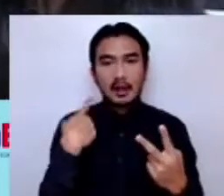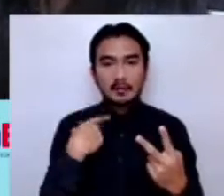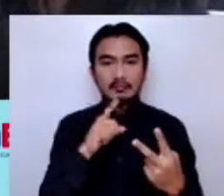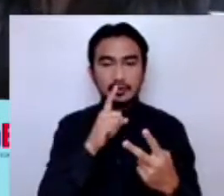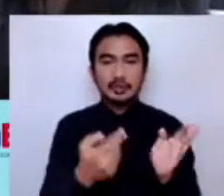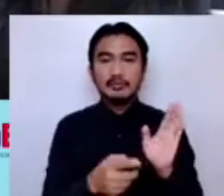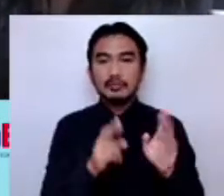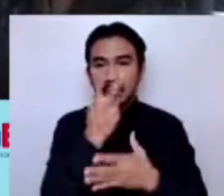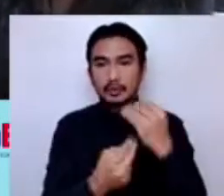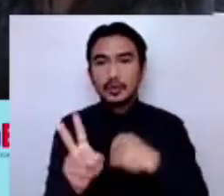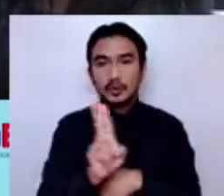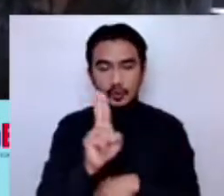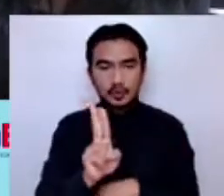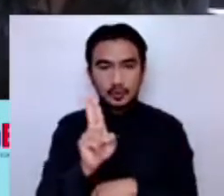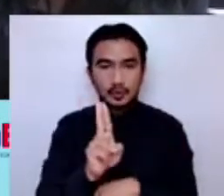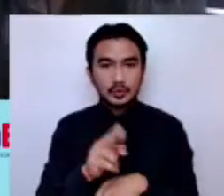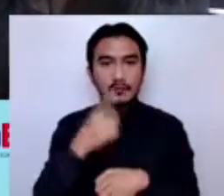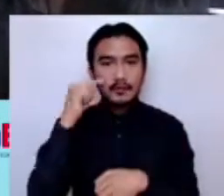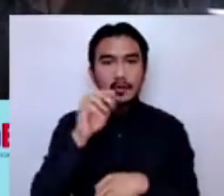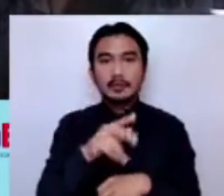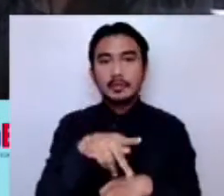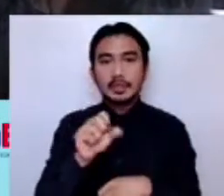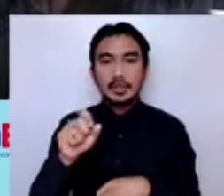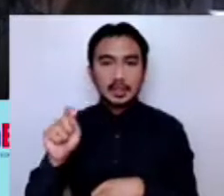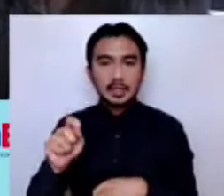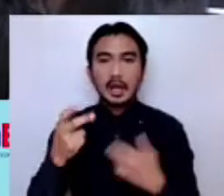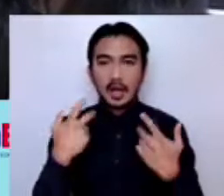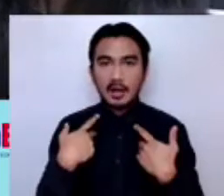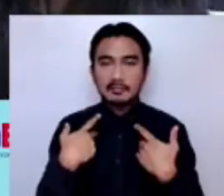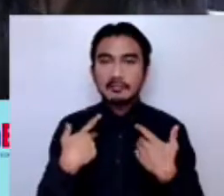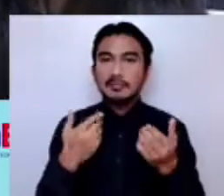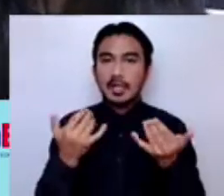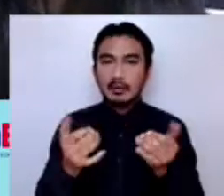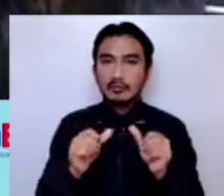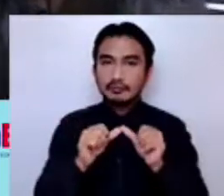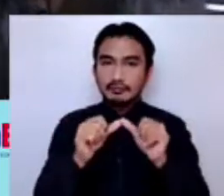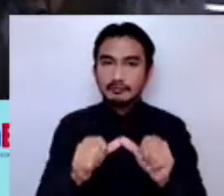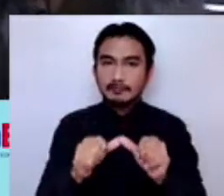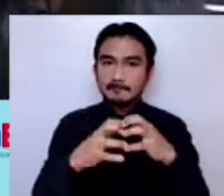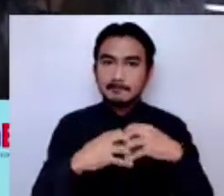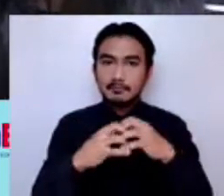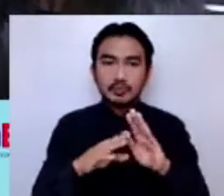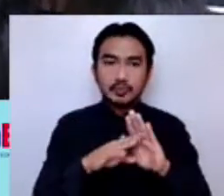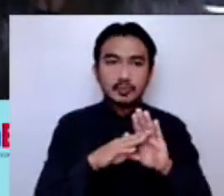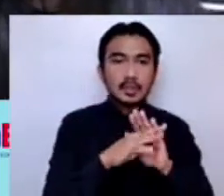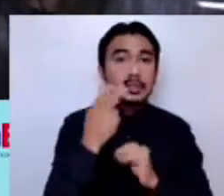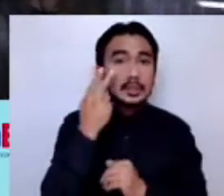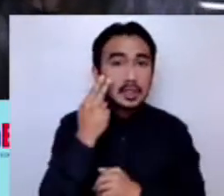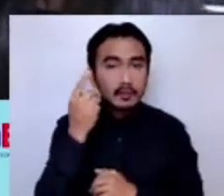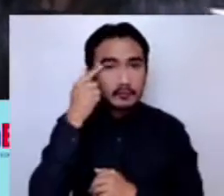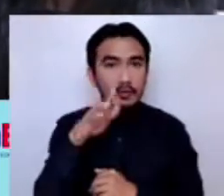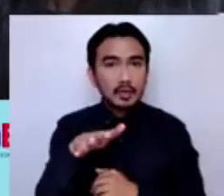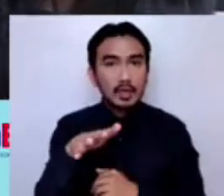our e-tools on the PPST are still under development. So please watch out for our advisory